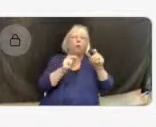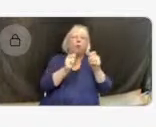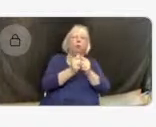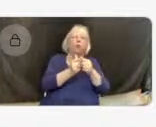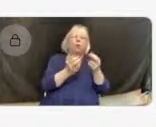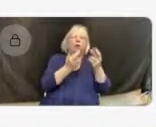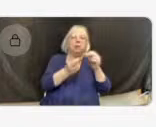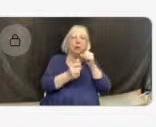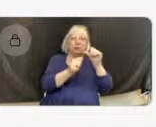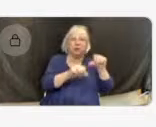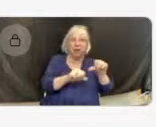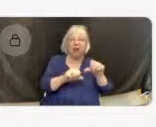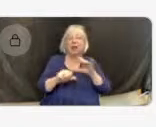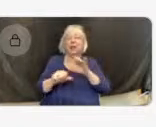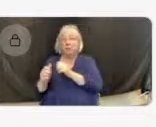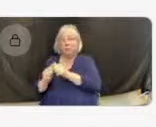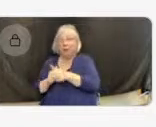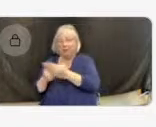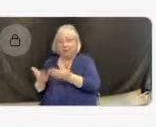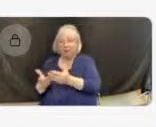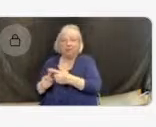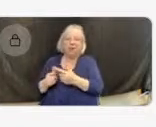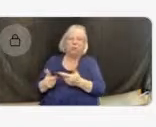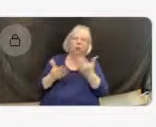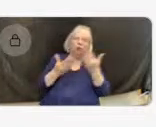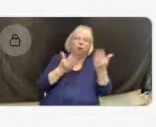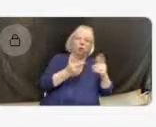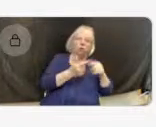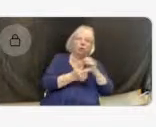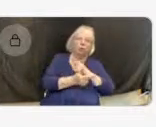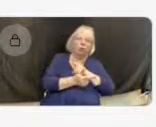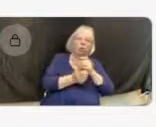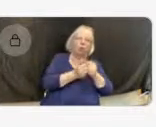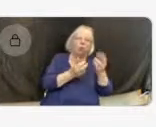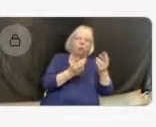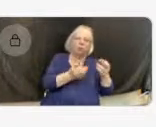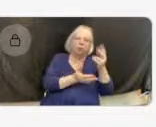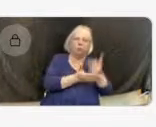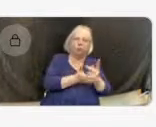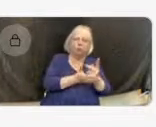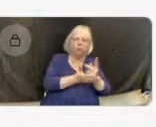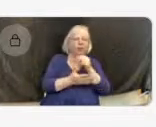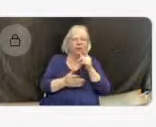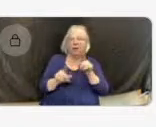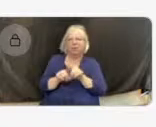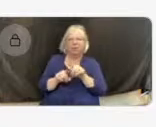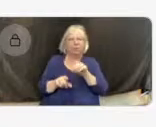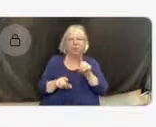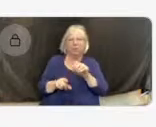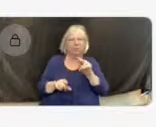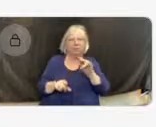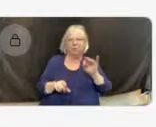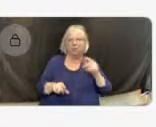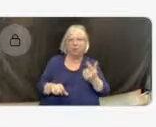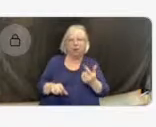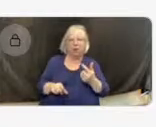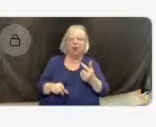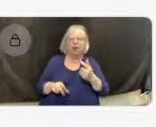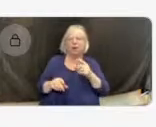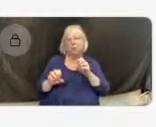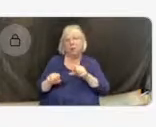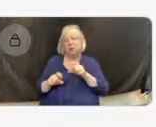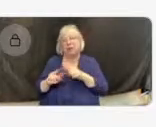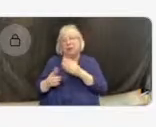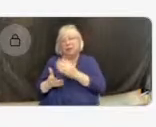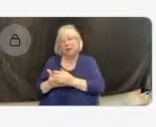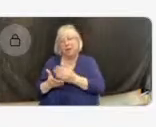6 ayes, then it will go with a recommendation of approval. But this is not like a zoning item that would potentially stop here or